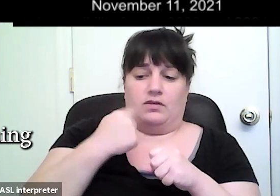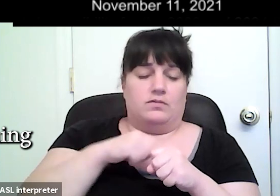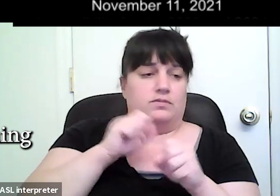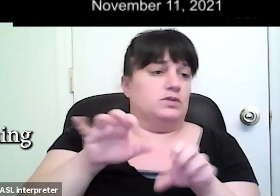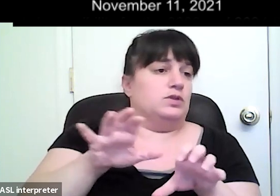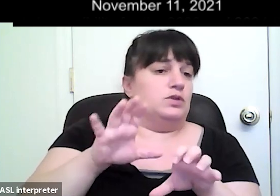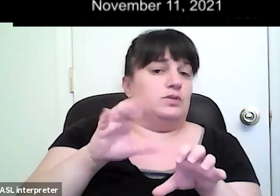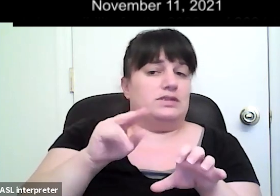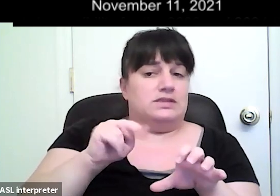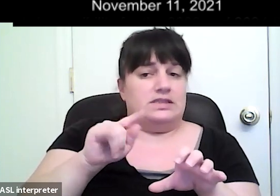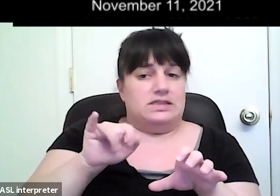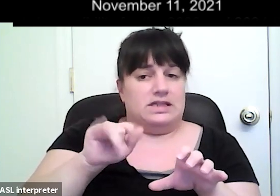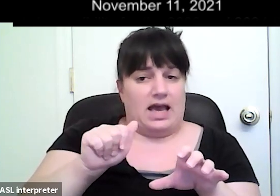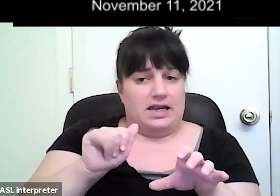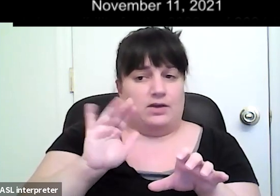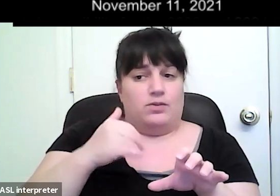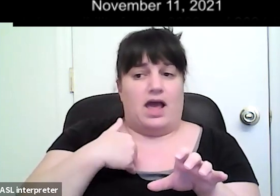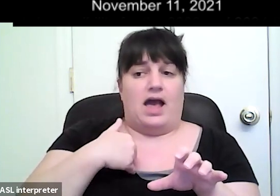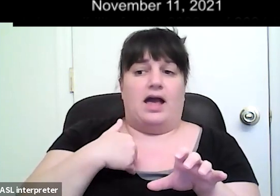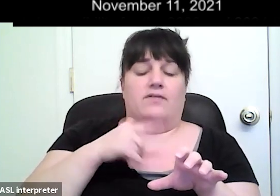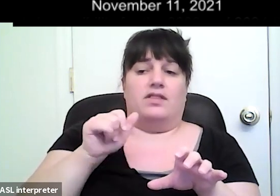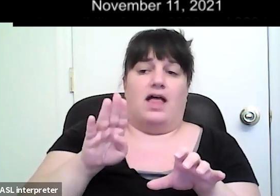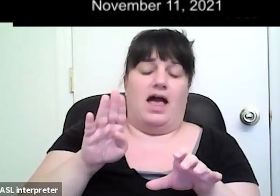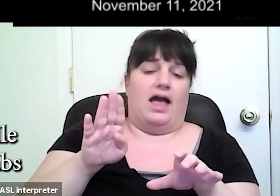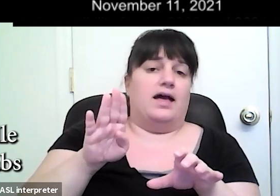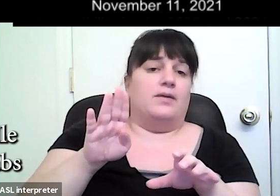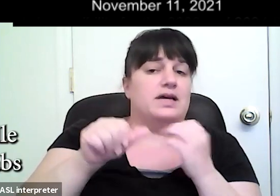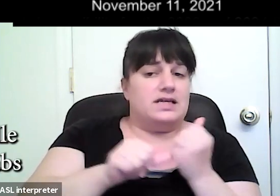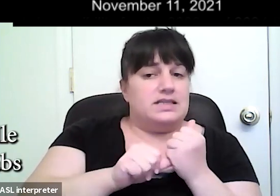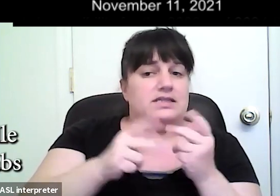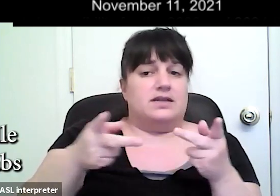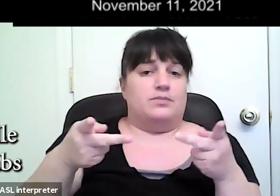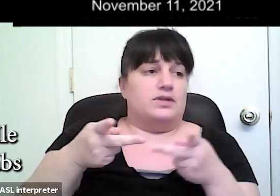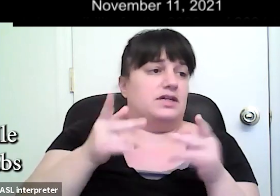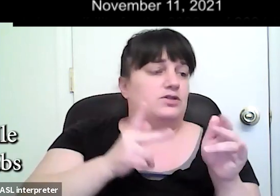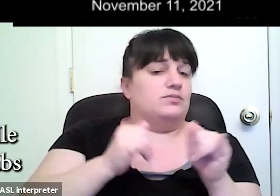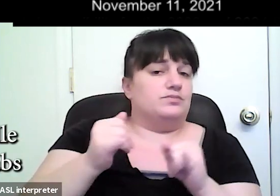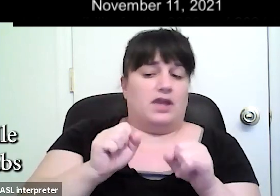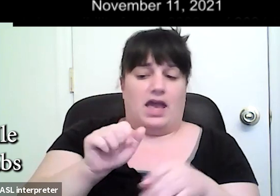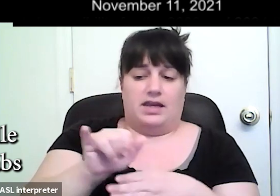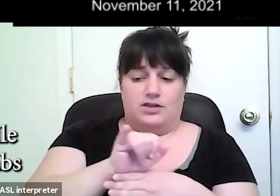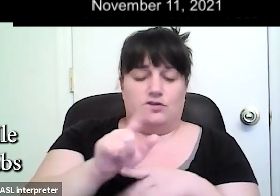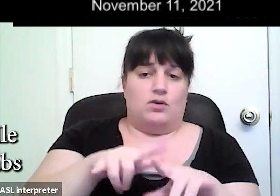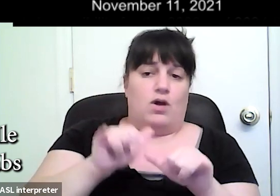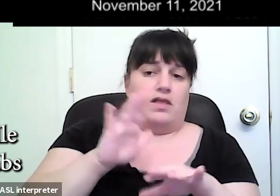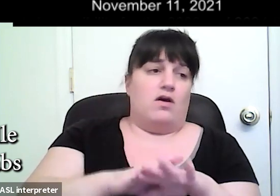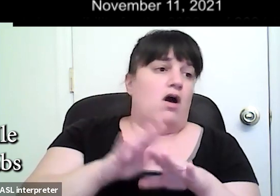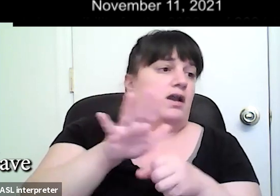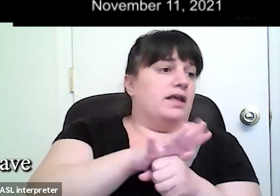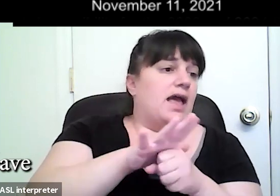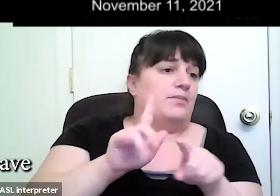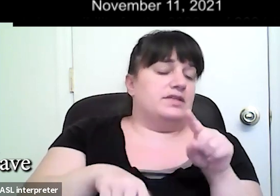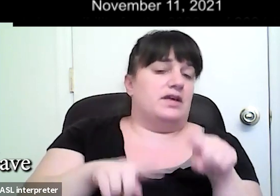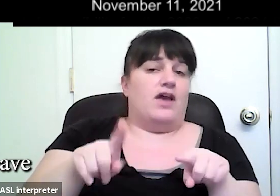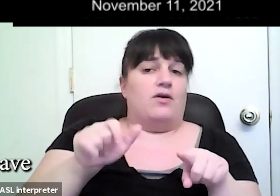in Cincinnati, where we would have a lab assistant position where individuals could intern while they're on campus at our various labs,